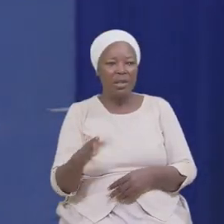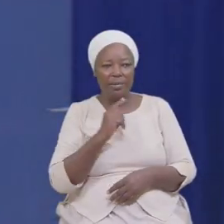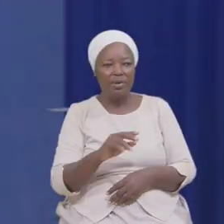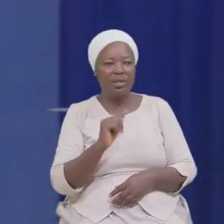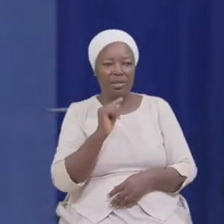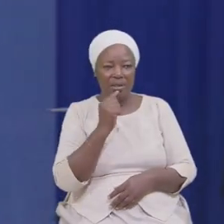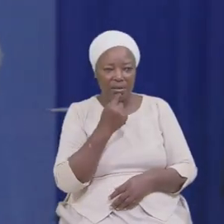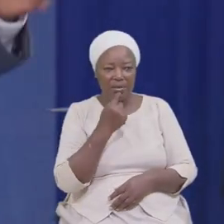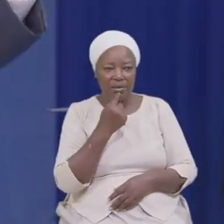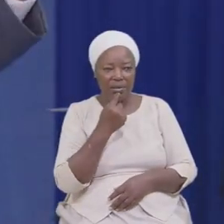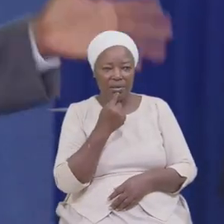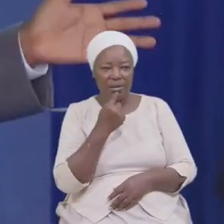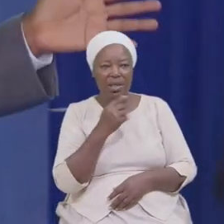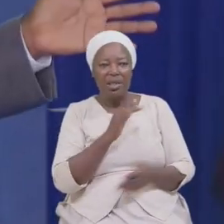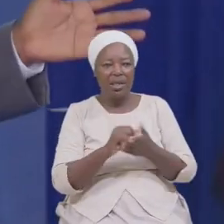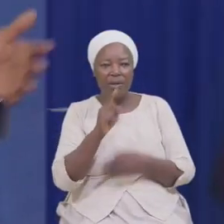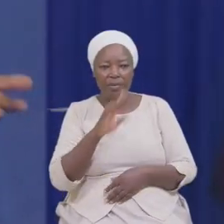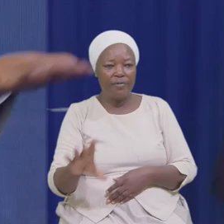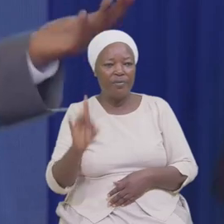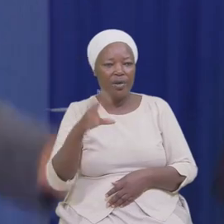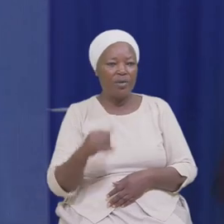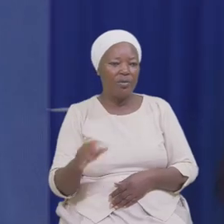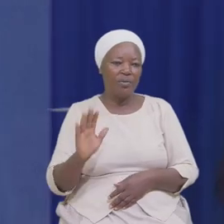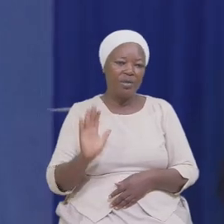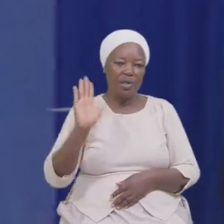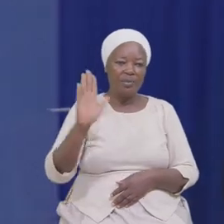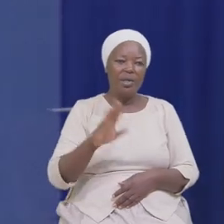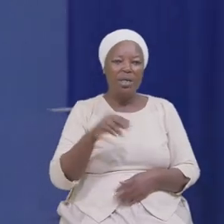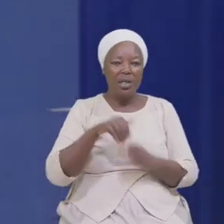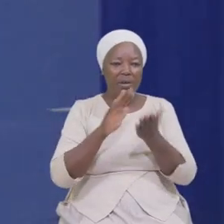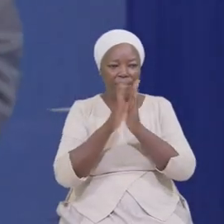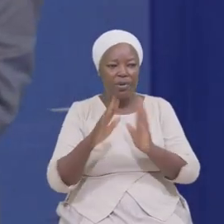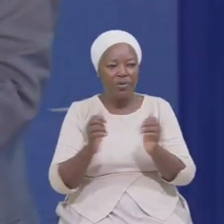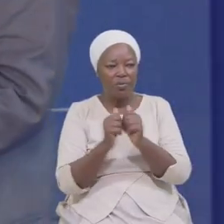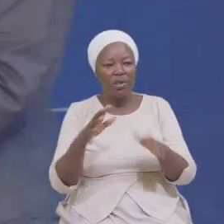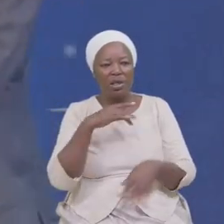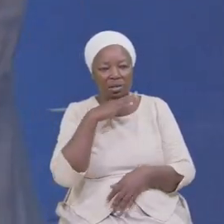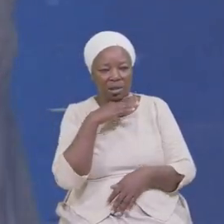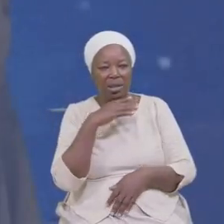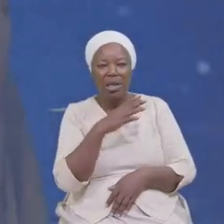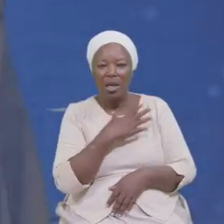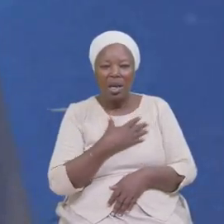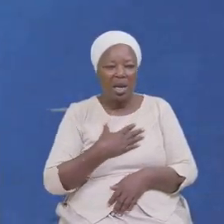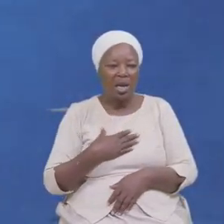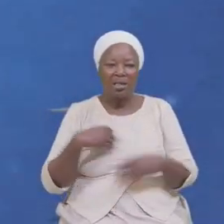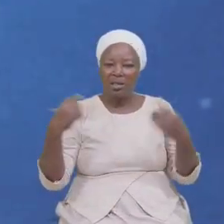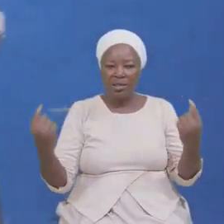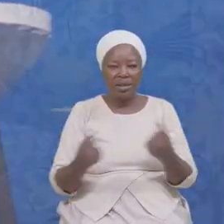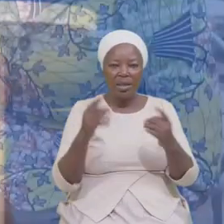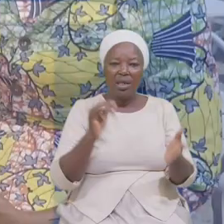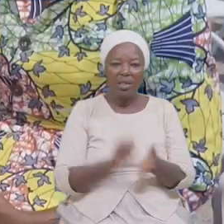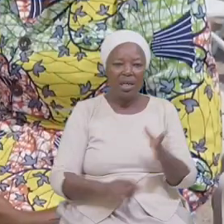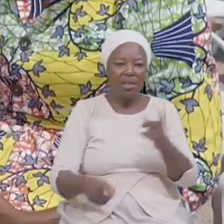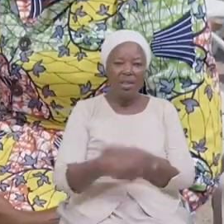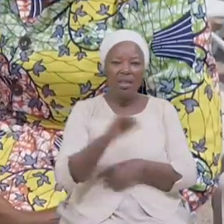in peace, without spot and blameless. That day is about coming. Christ